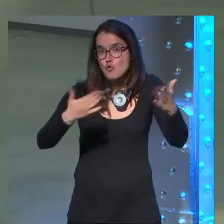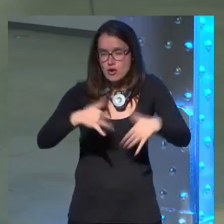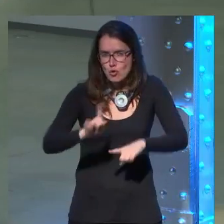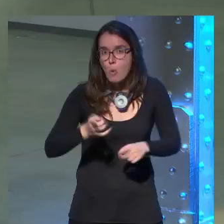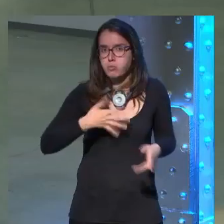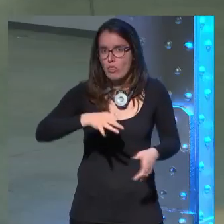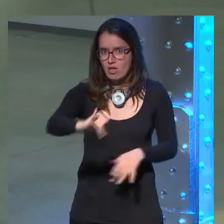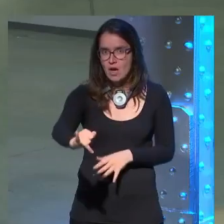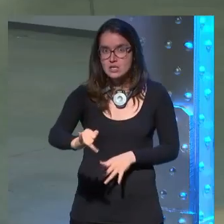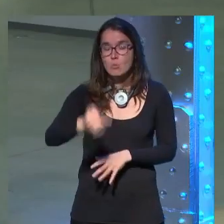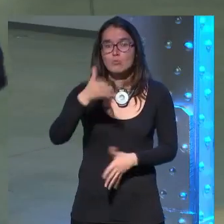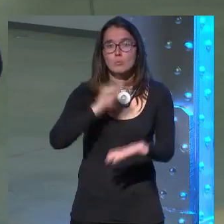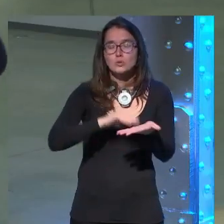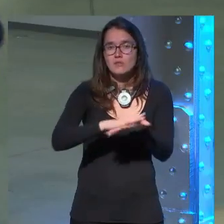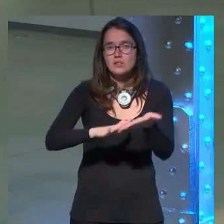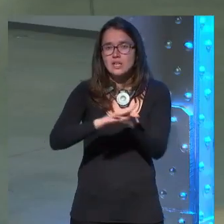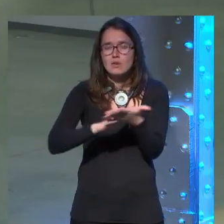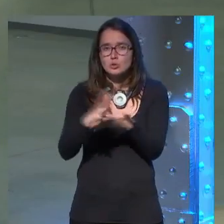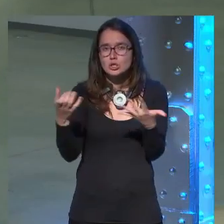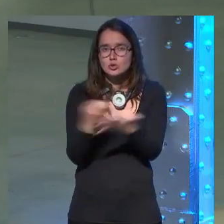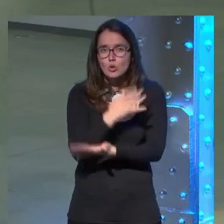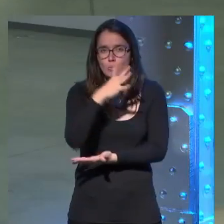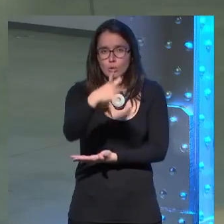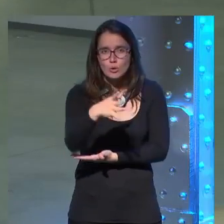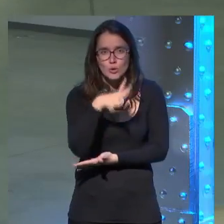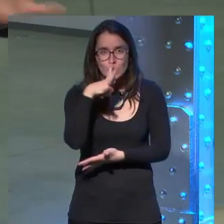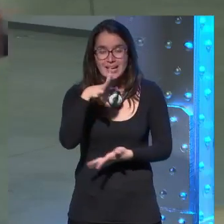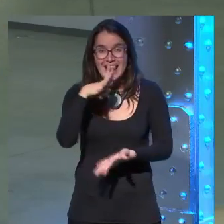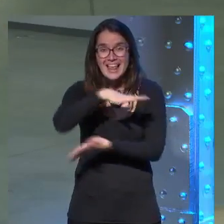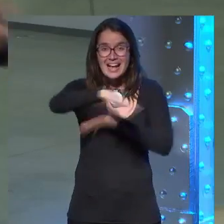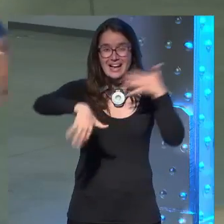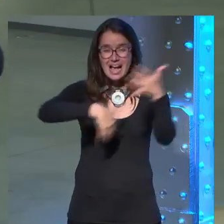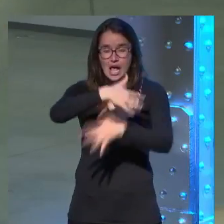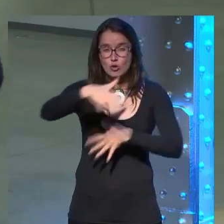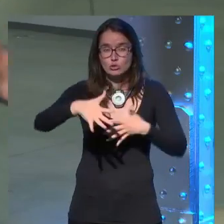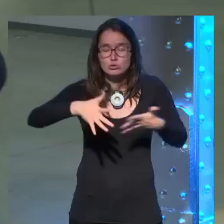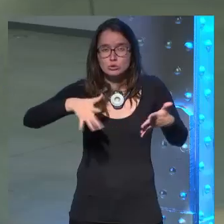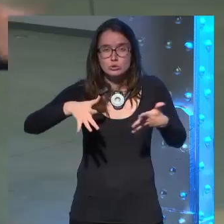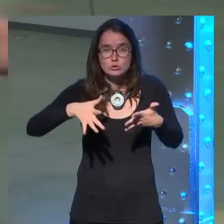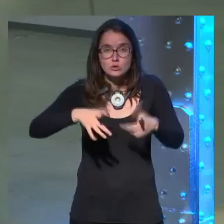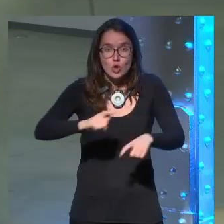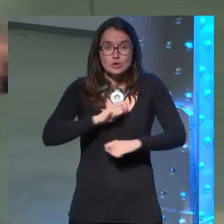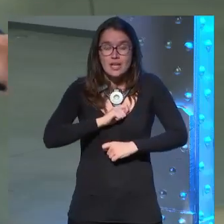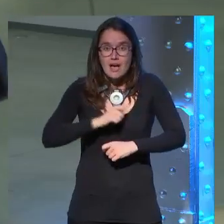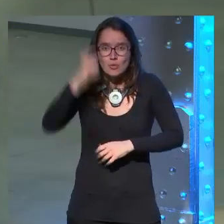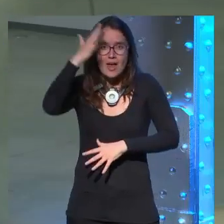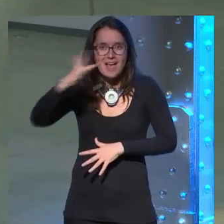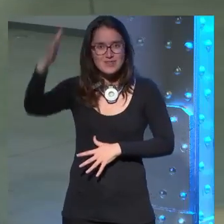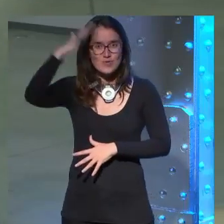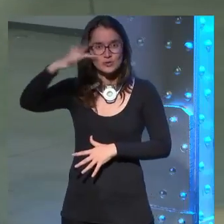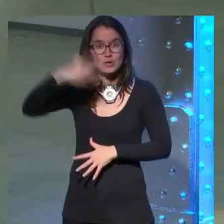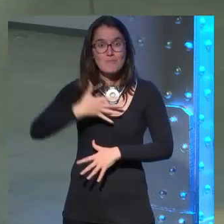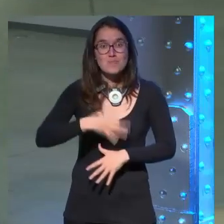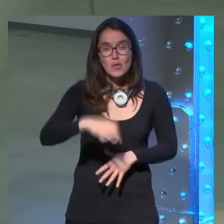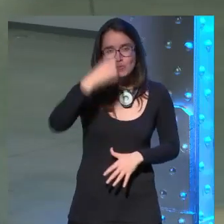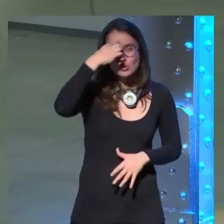is that because we can't, chaos in some sense gives us that illusion that we can't really know what's happening and we